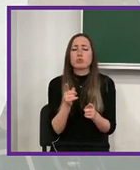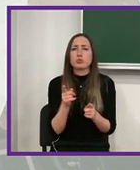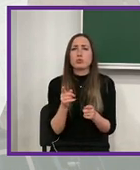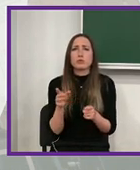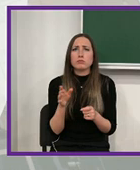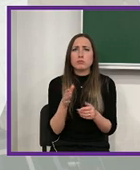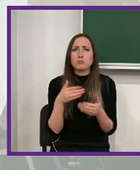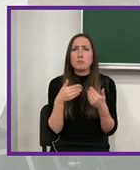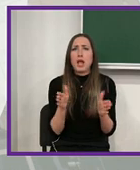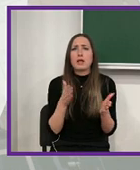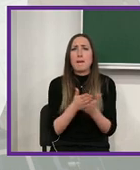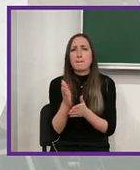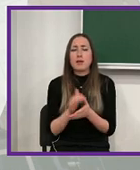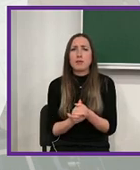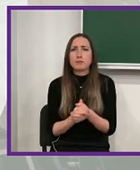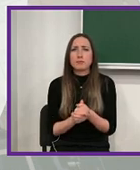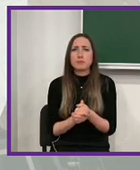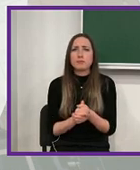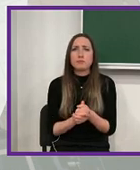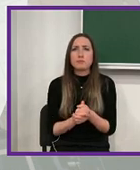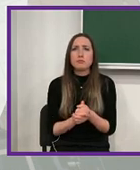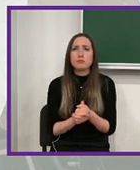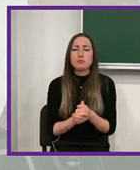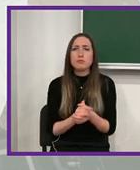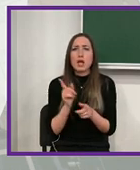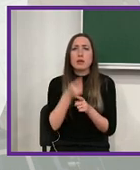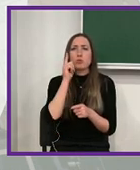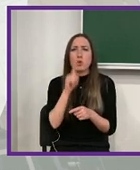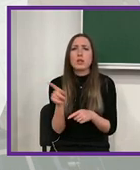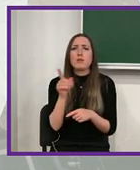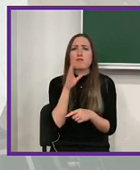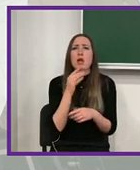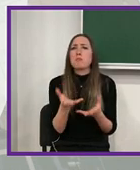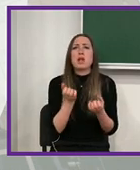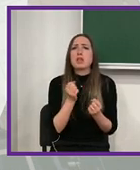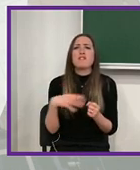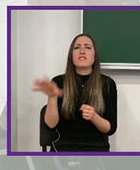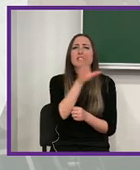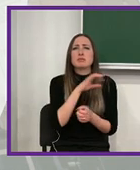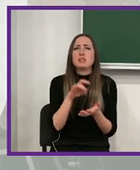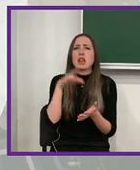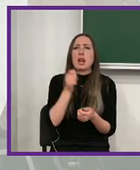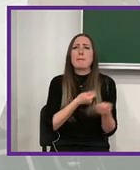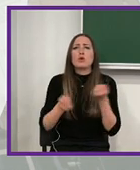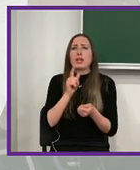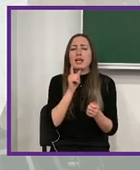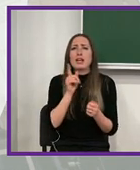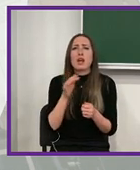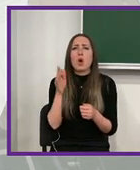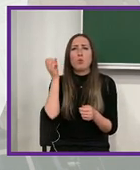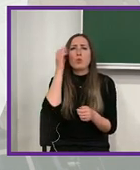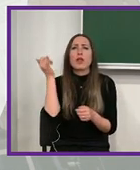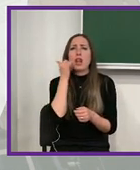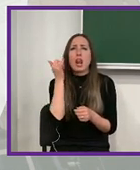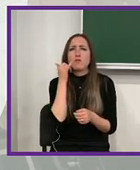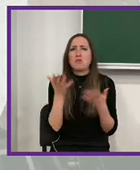because everybody at the headquarters has access to smartphone and that it's enough to send out a survey through an application on the newest